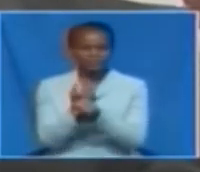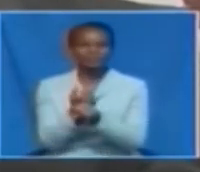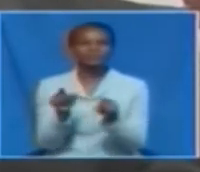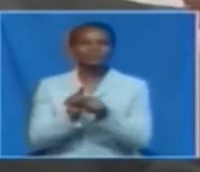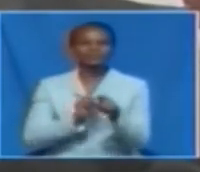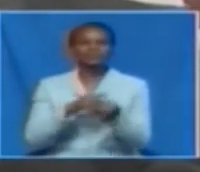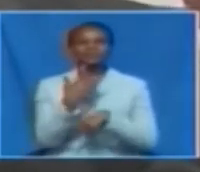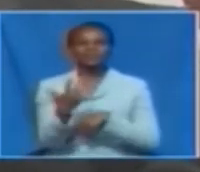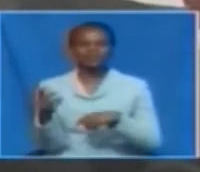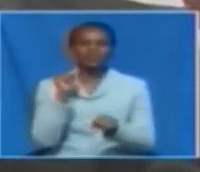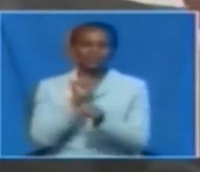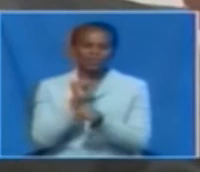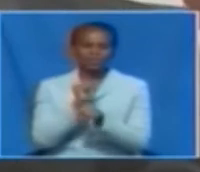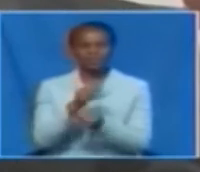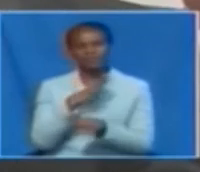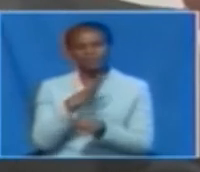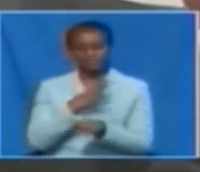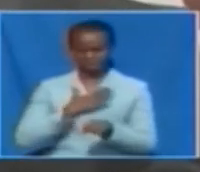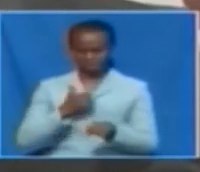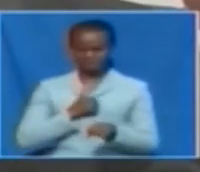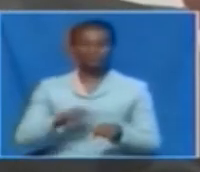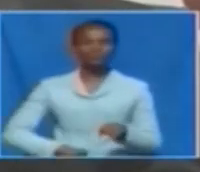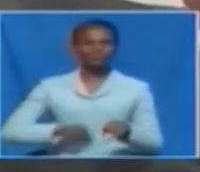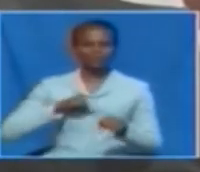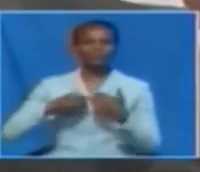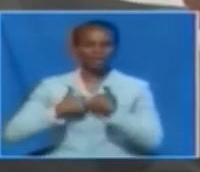this thing where it rightly belongs. And I'm very proud that